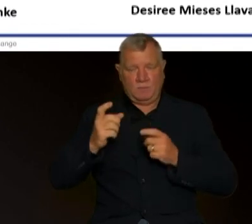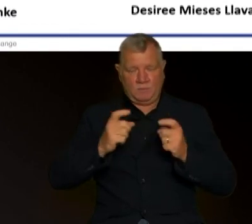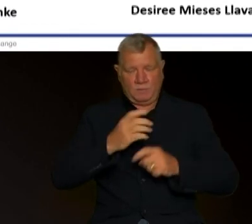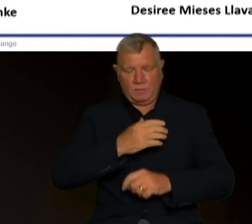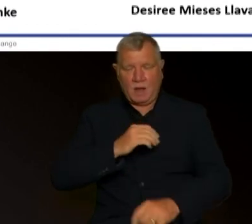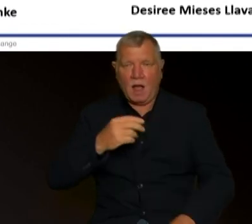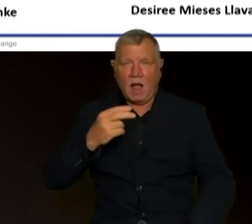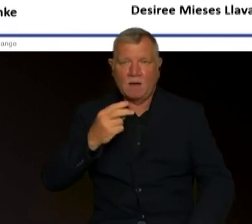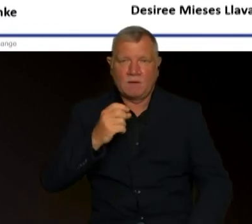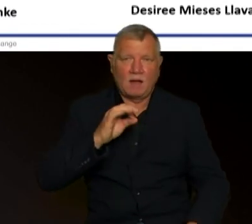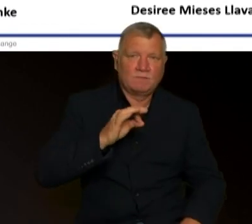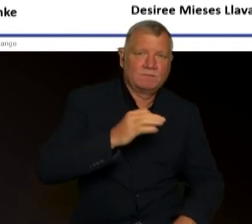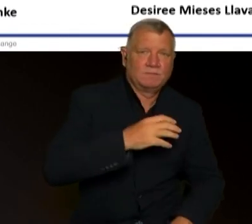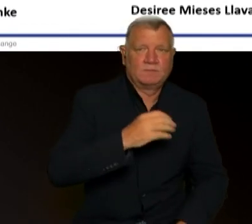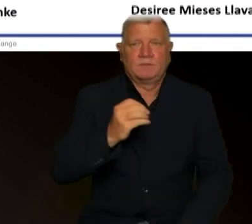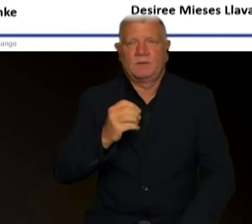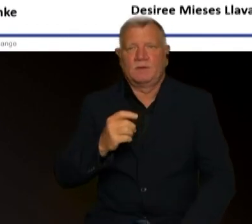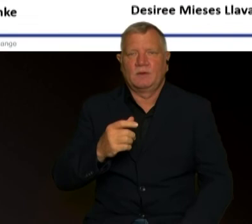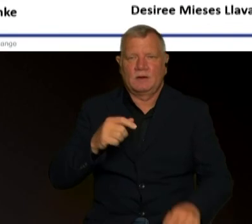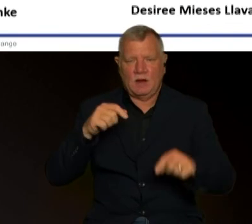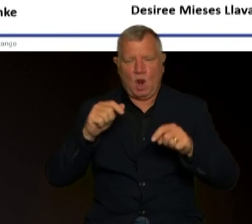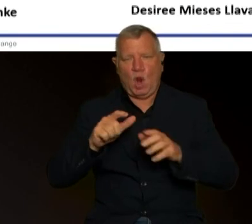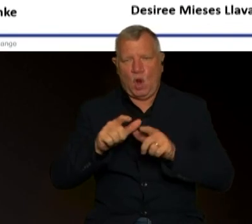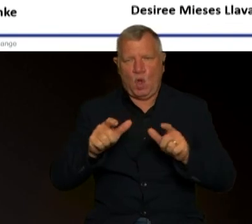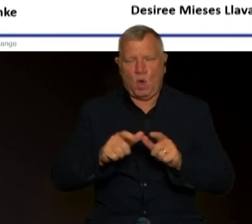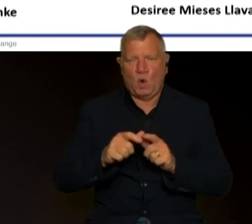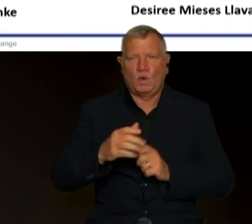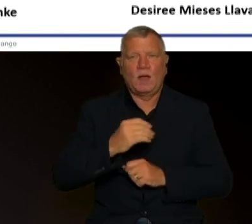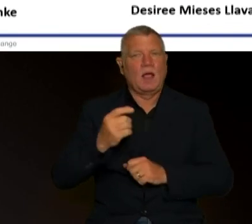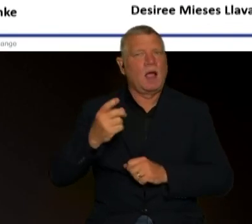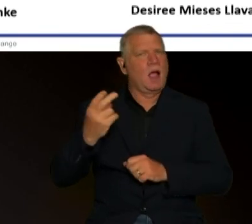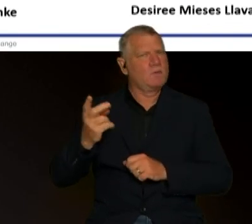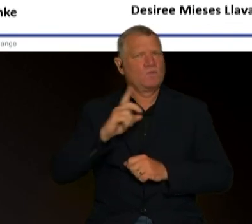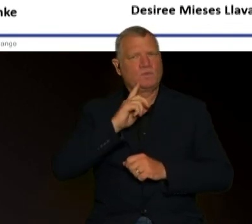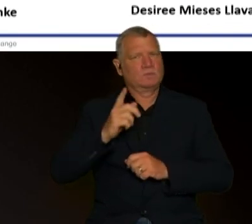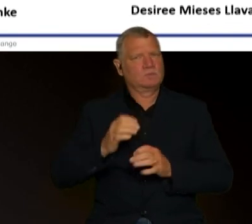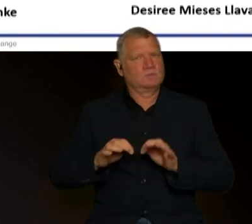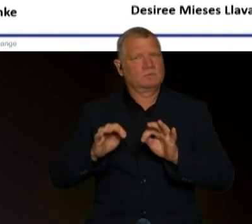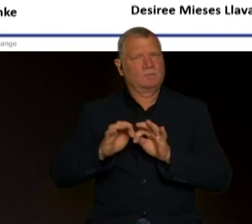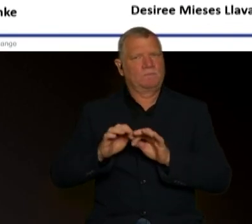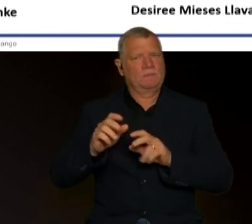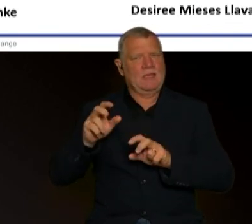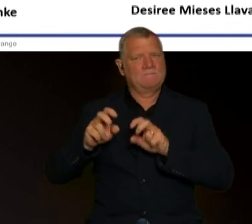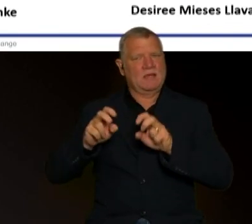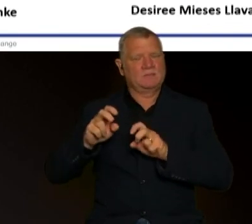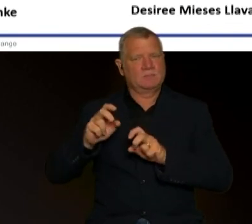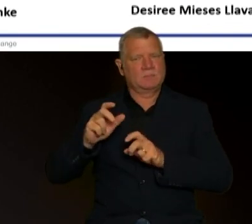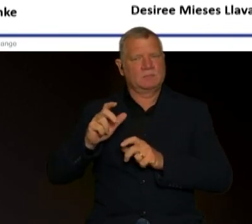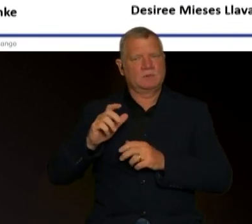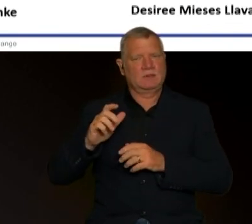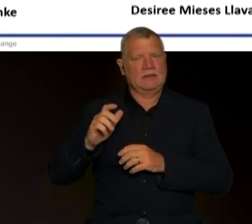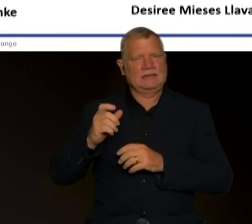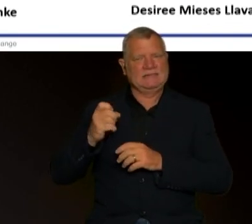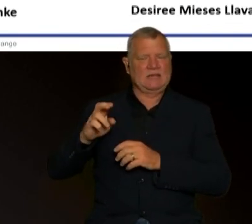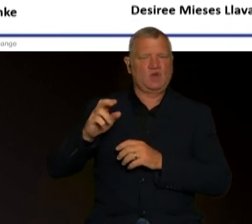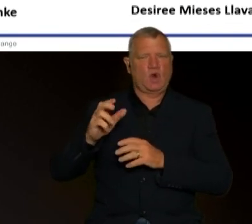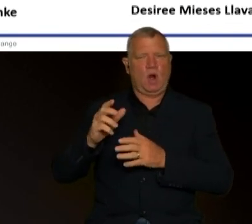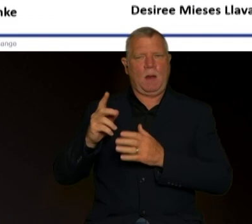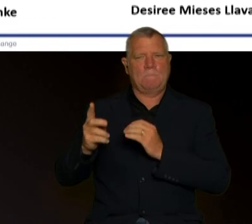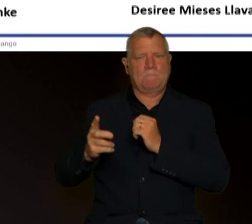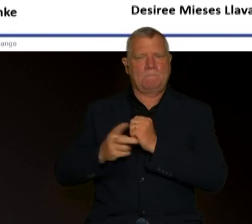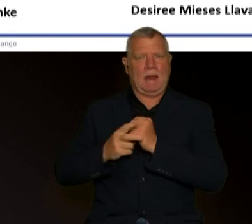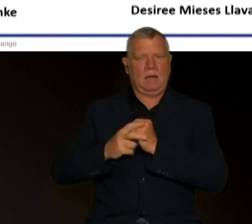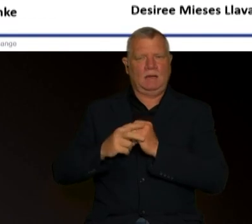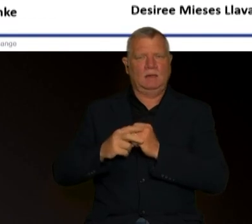and vice chairman of a local private equity firm. 1 is a highly distinguished investment specialist and senior banking